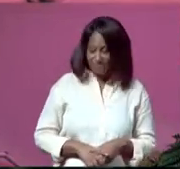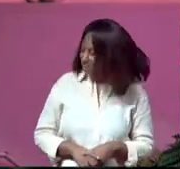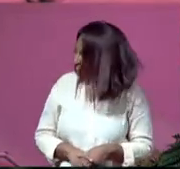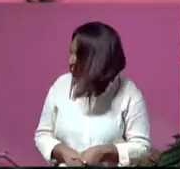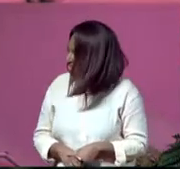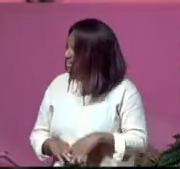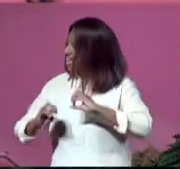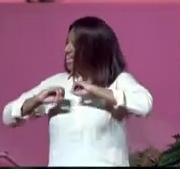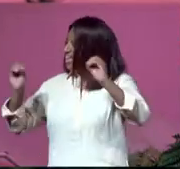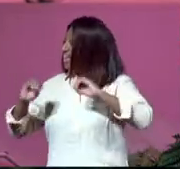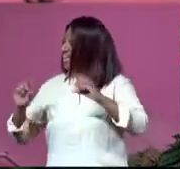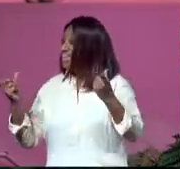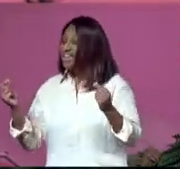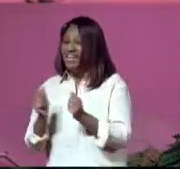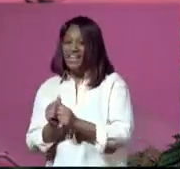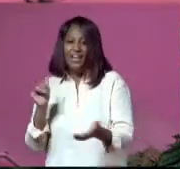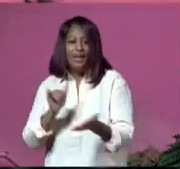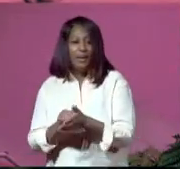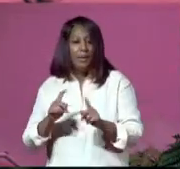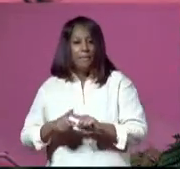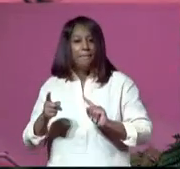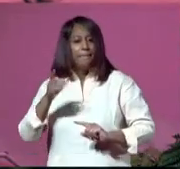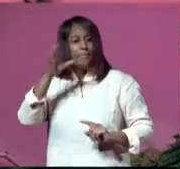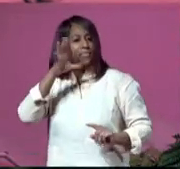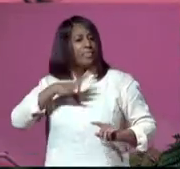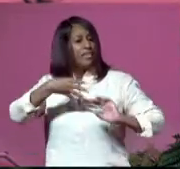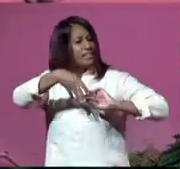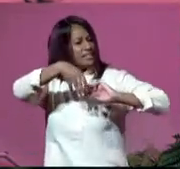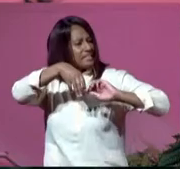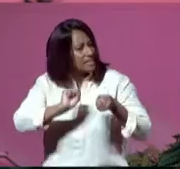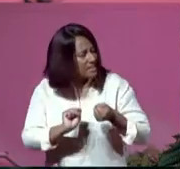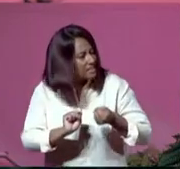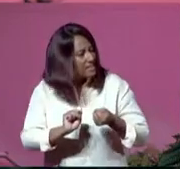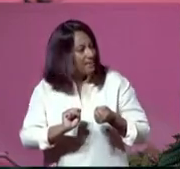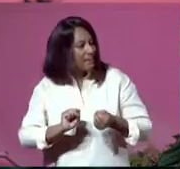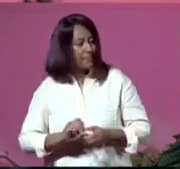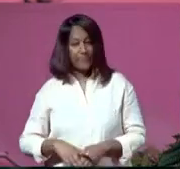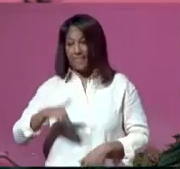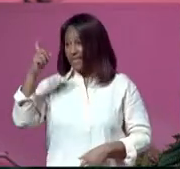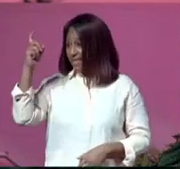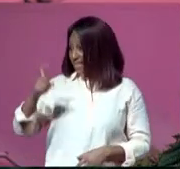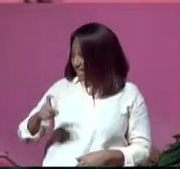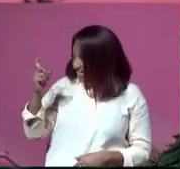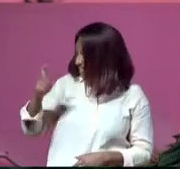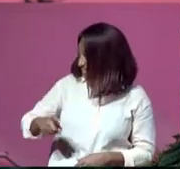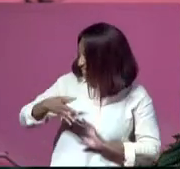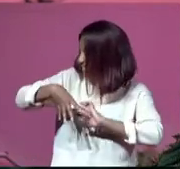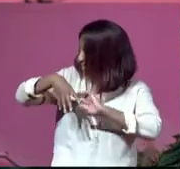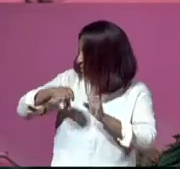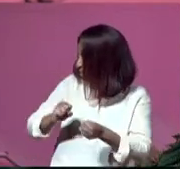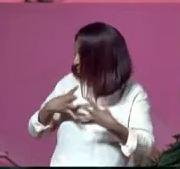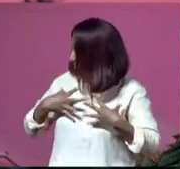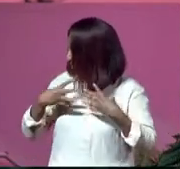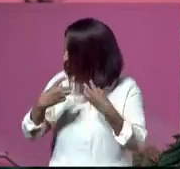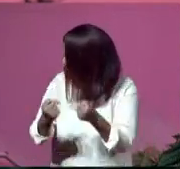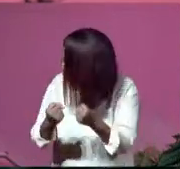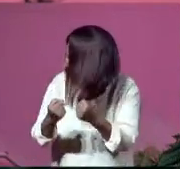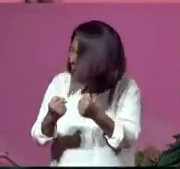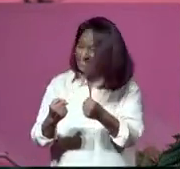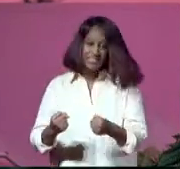Nothing to do with that. She's broken. And she needs her brokenness fixed.